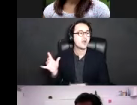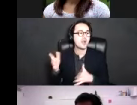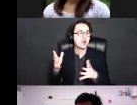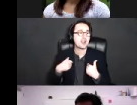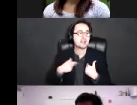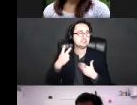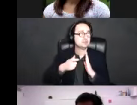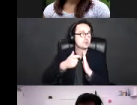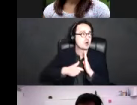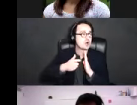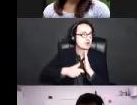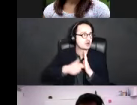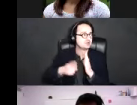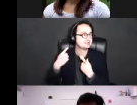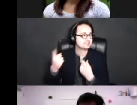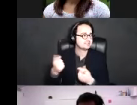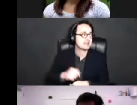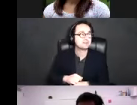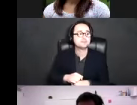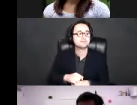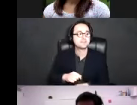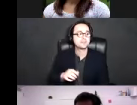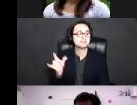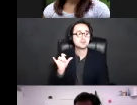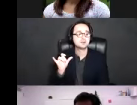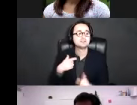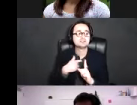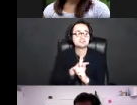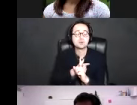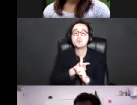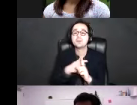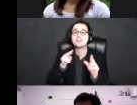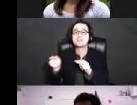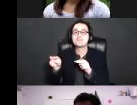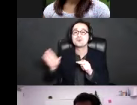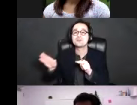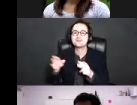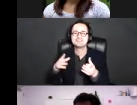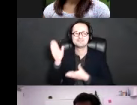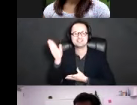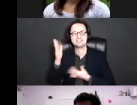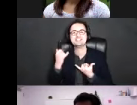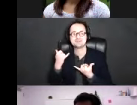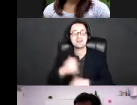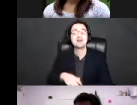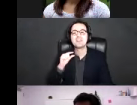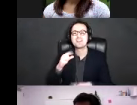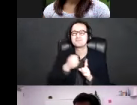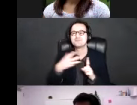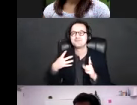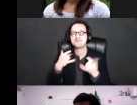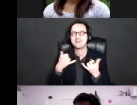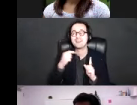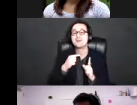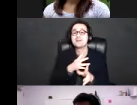many others since then. And so we look forward to his talk. But just a little bit more about him. He received